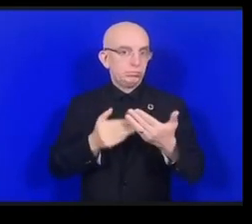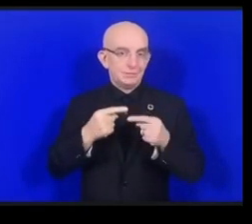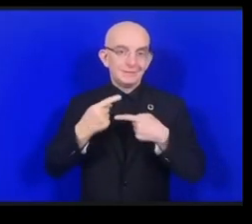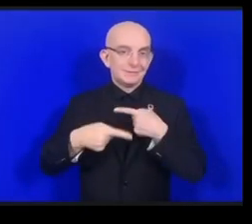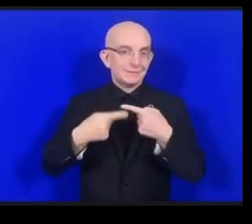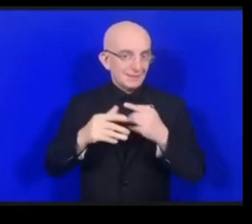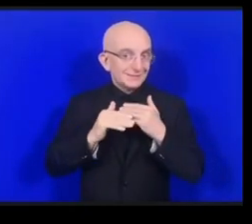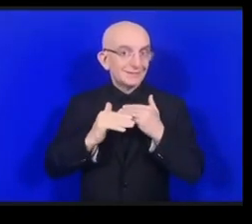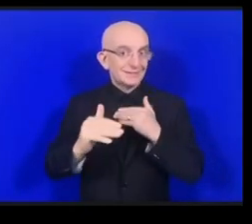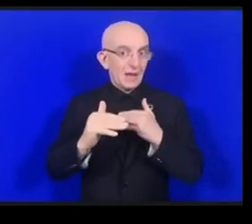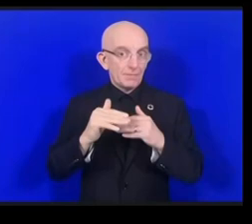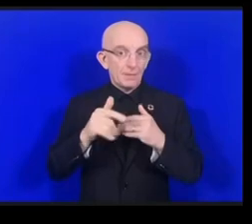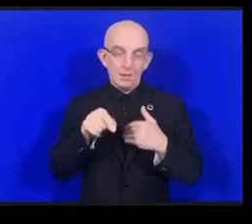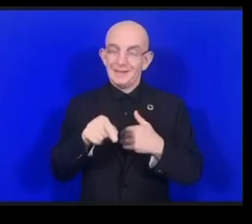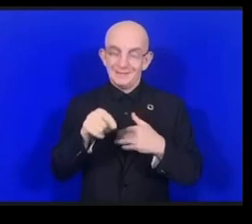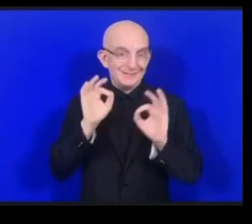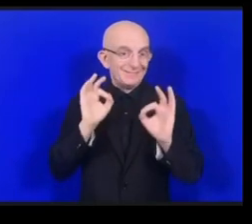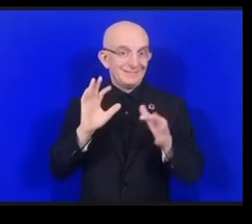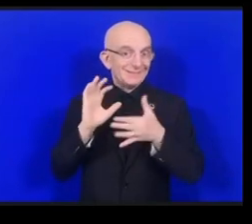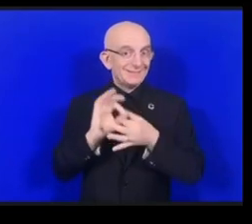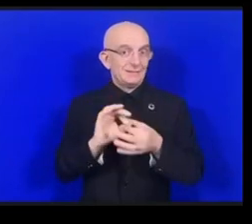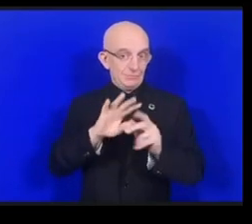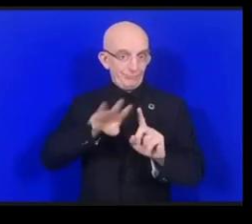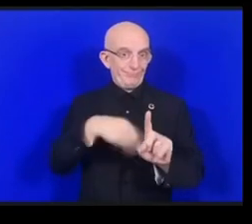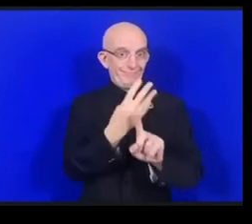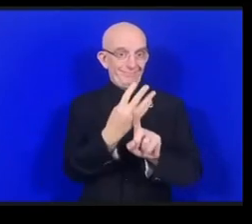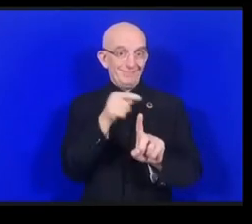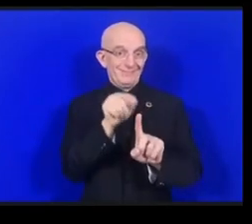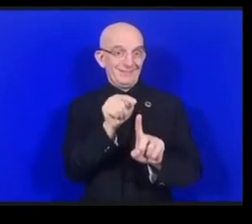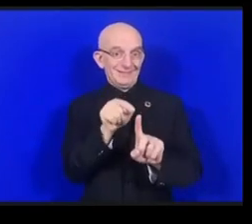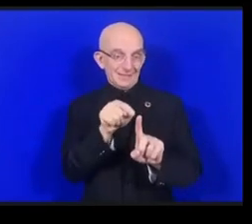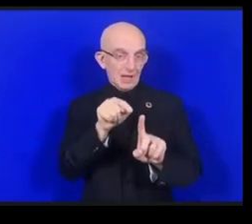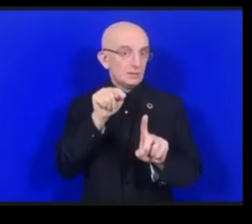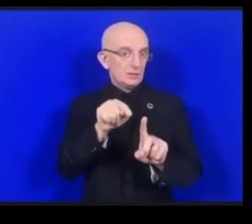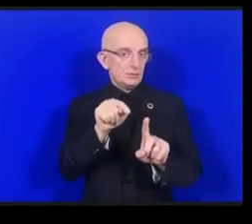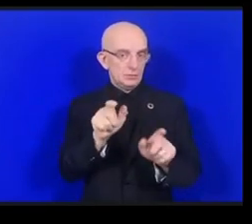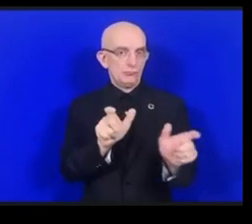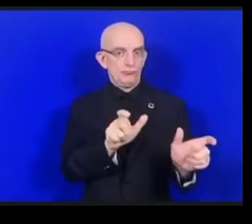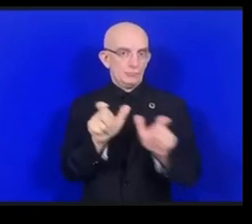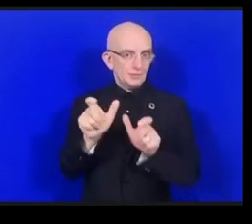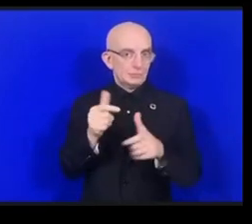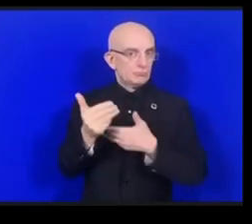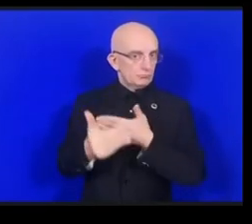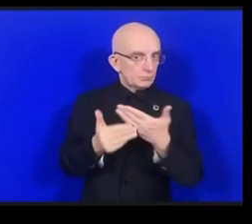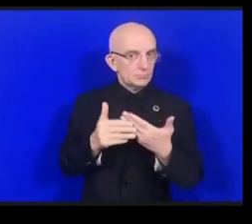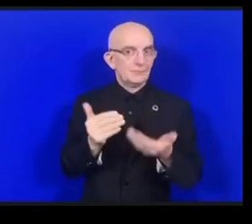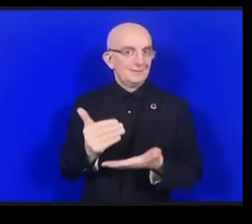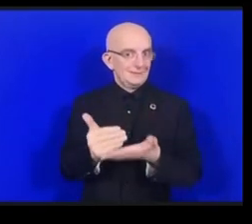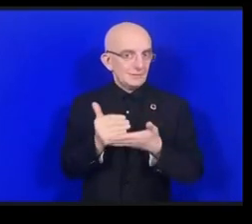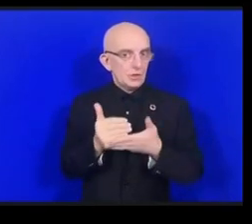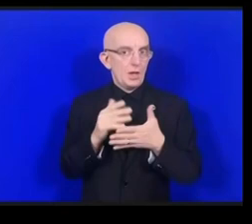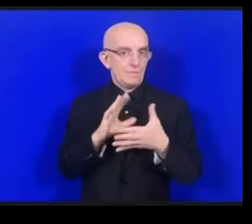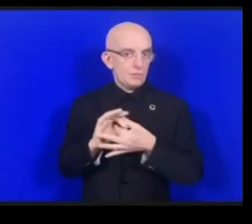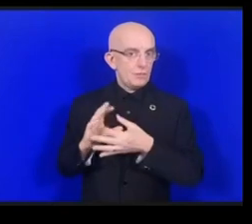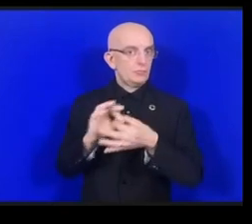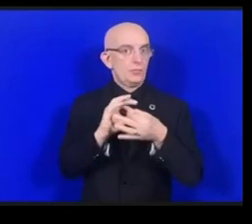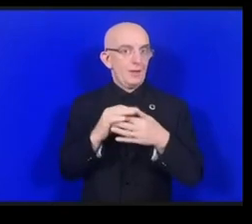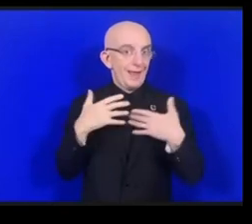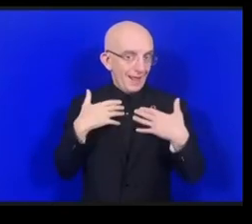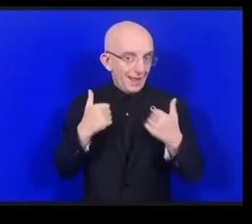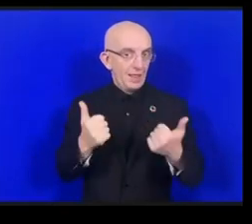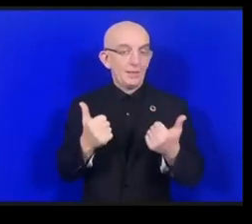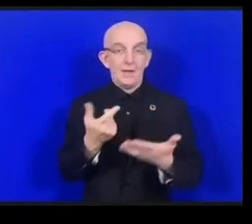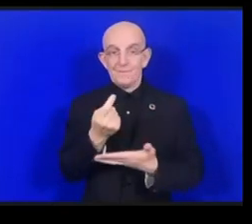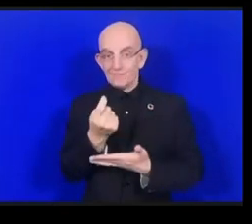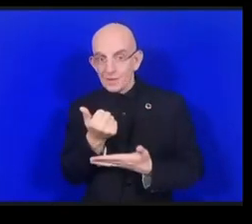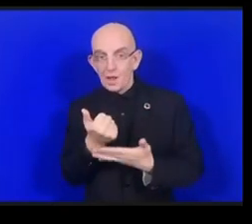sector financial sector and so on so there whole range of sdgs which we think our work will contribute to so